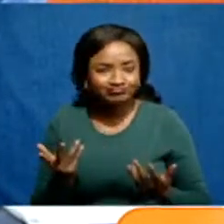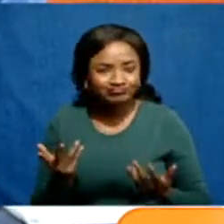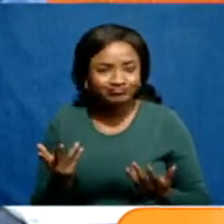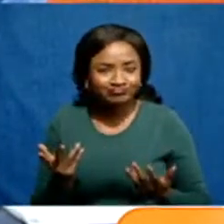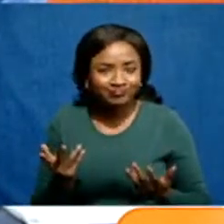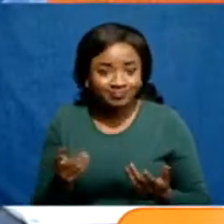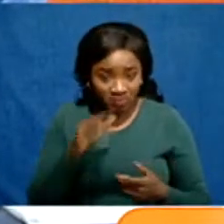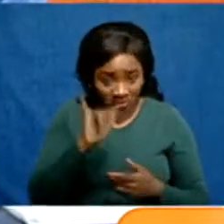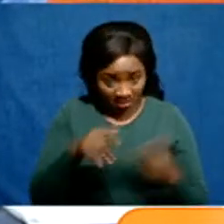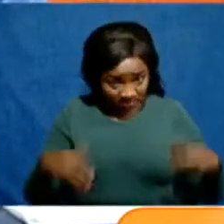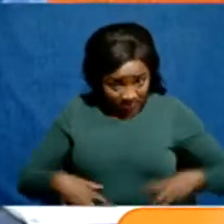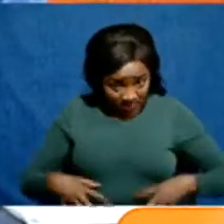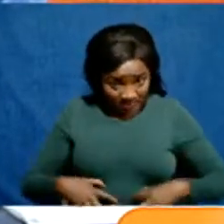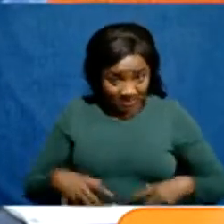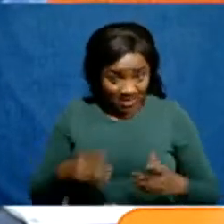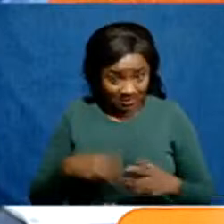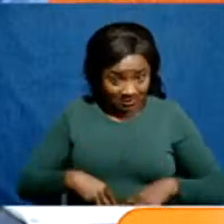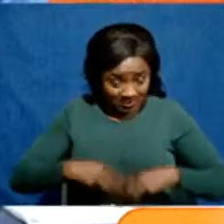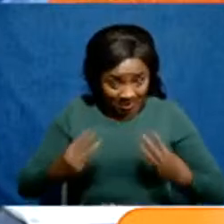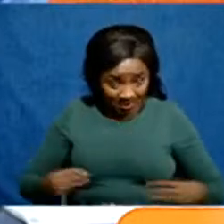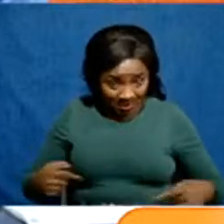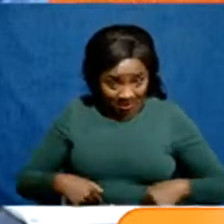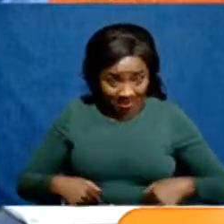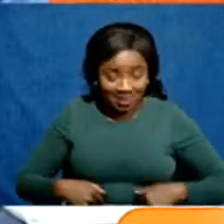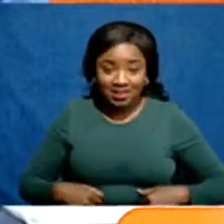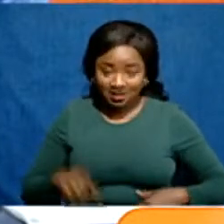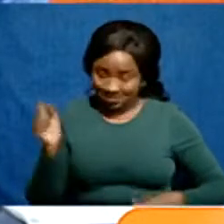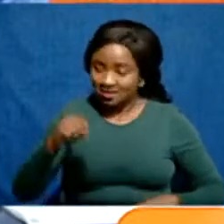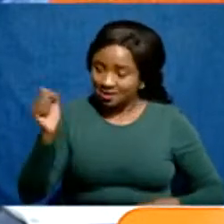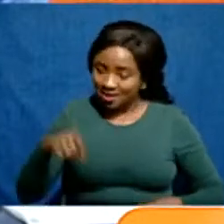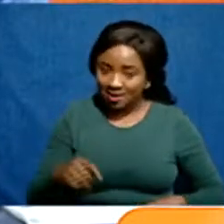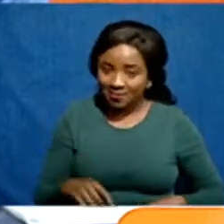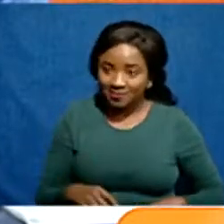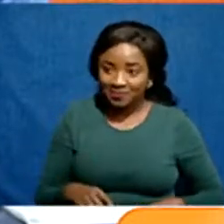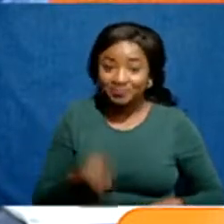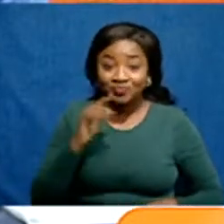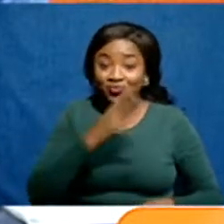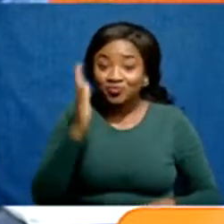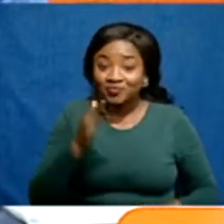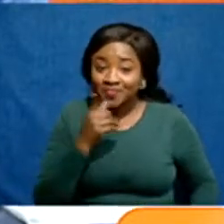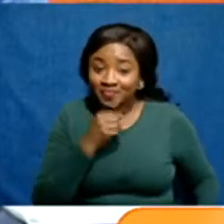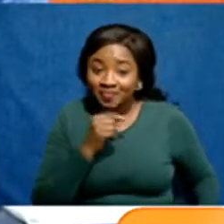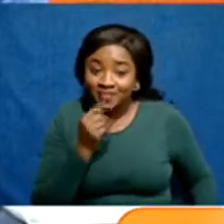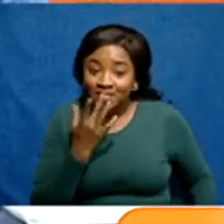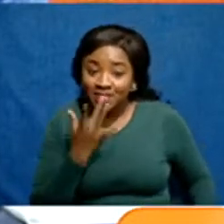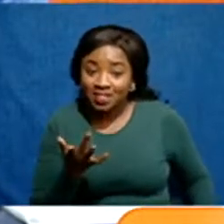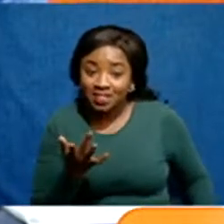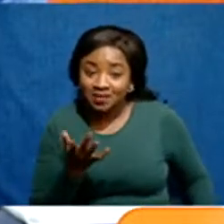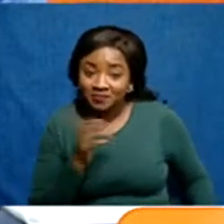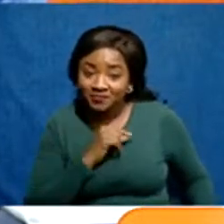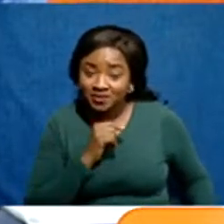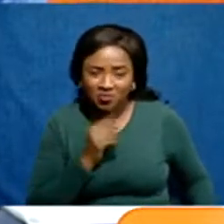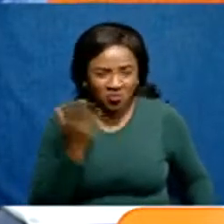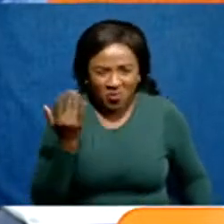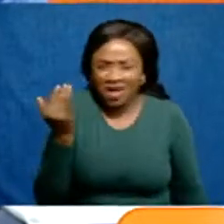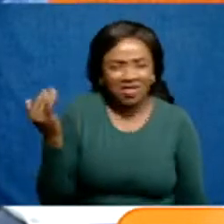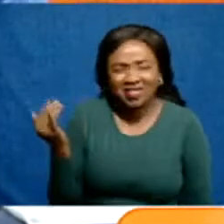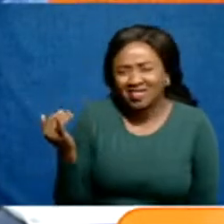Is it intestines? Yes. Have you ever had it? Why?